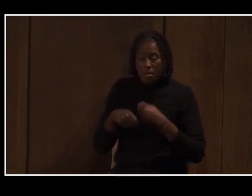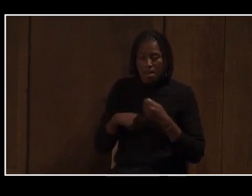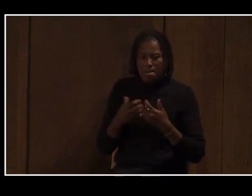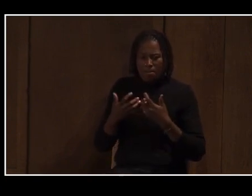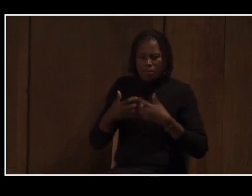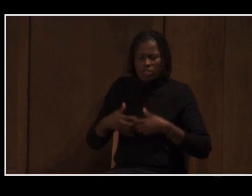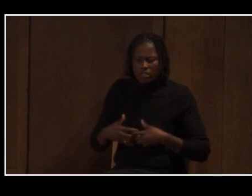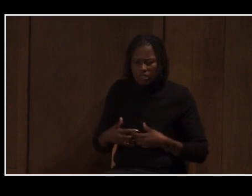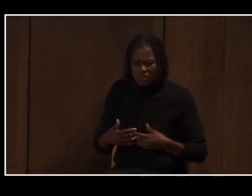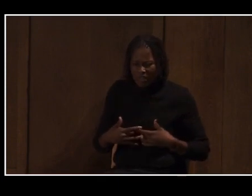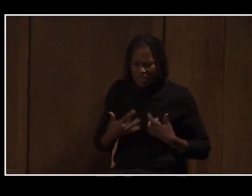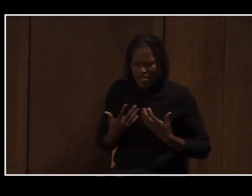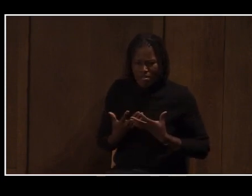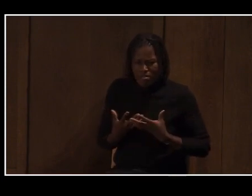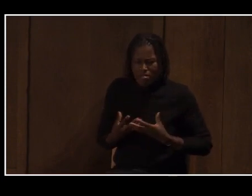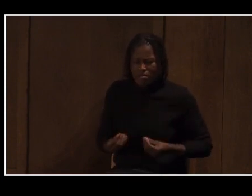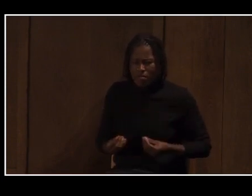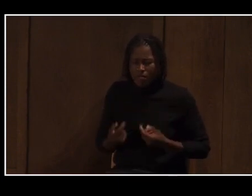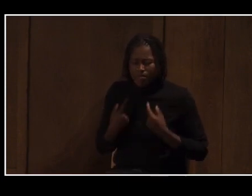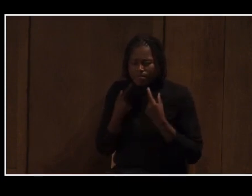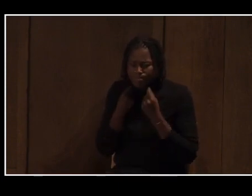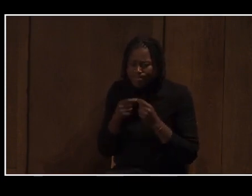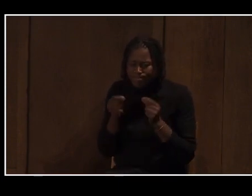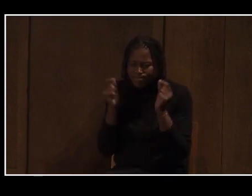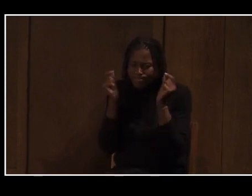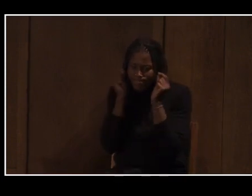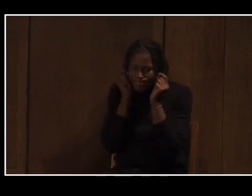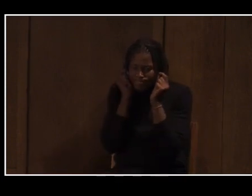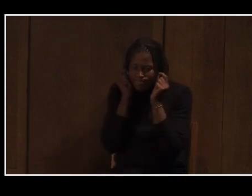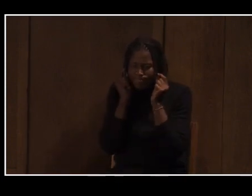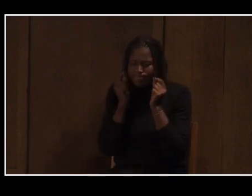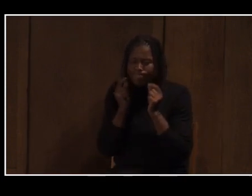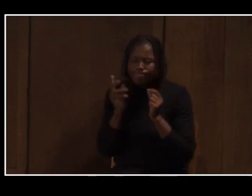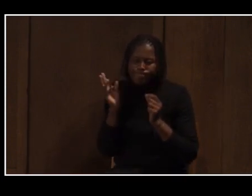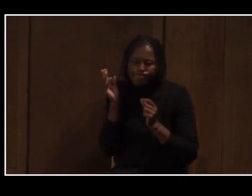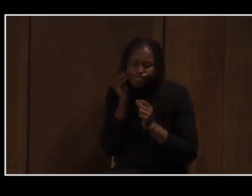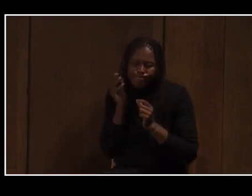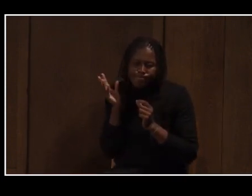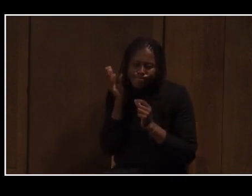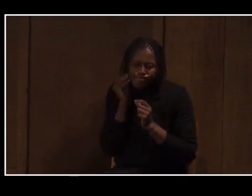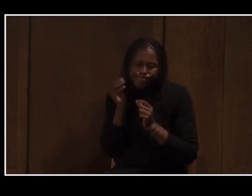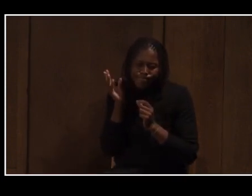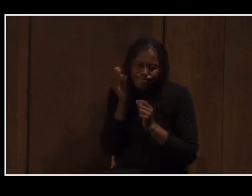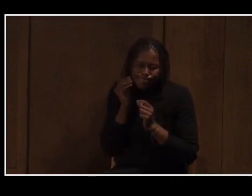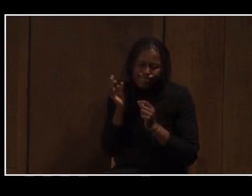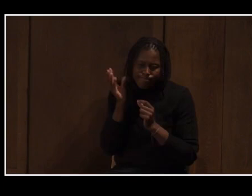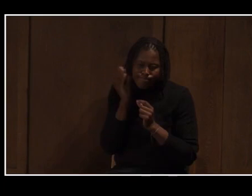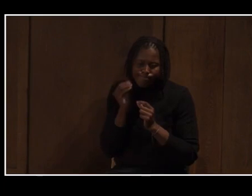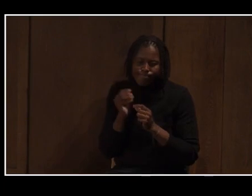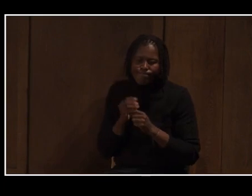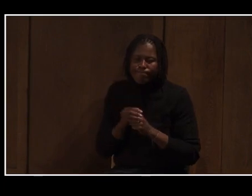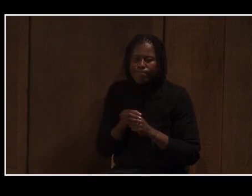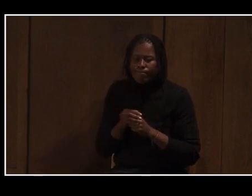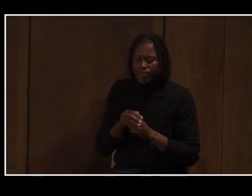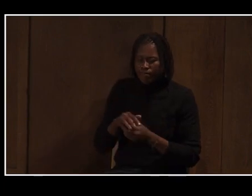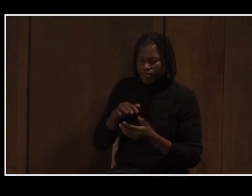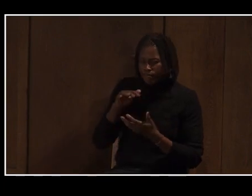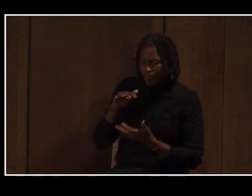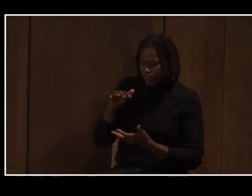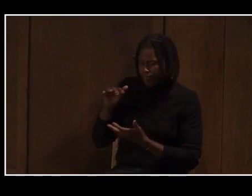empty. Plugged into my headphones, listening to streams of liquid curated by tendencies,